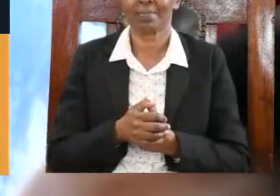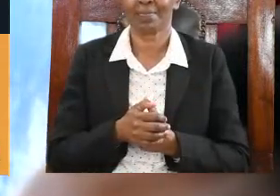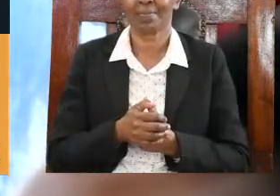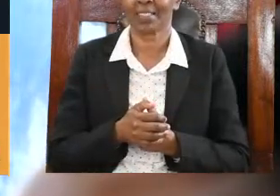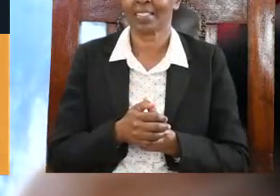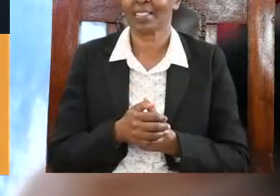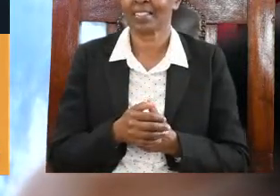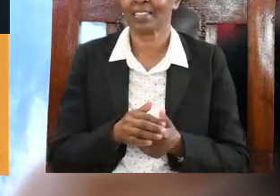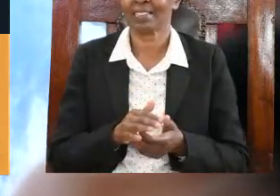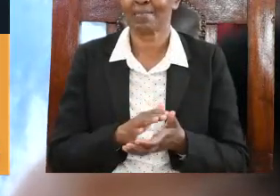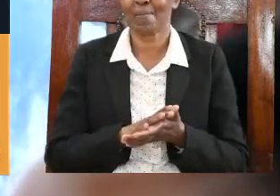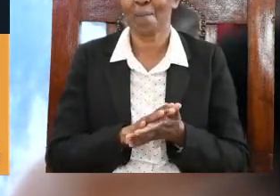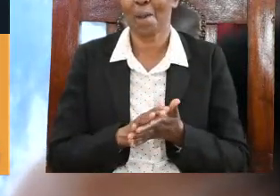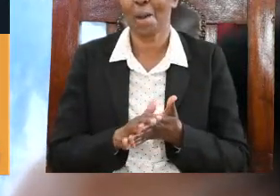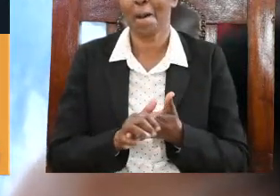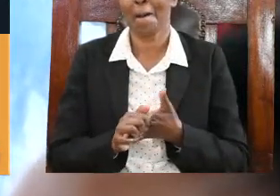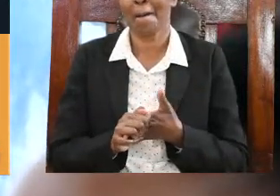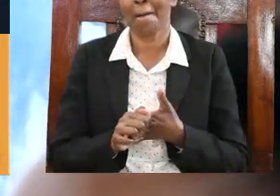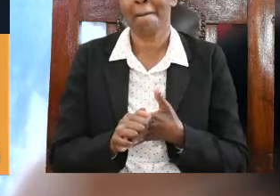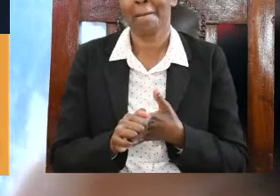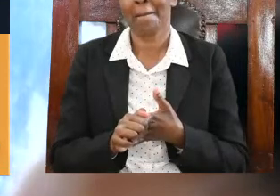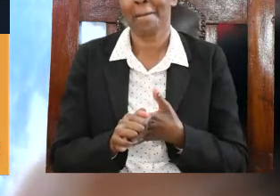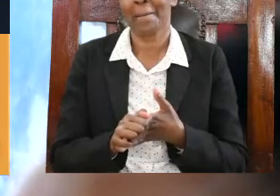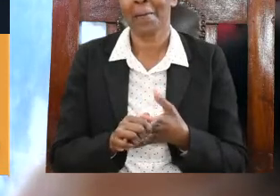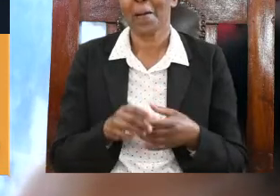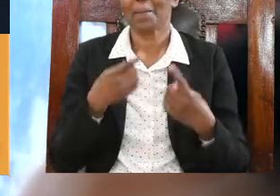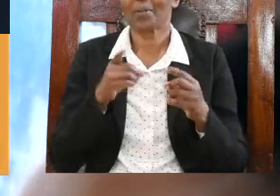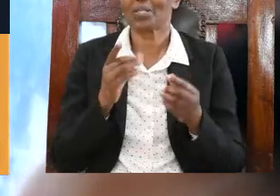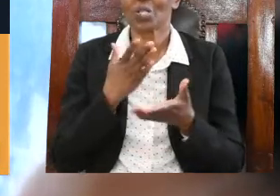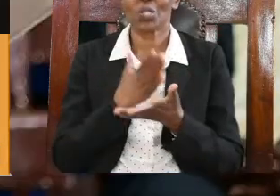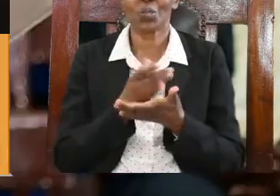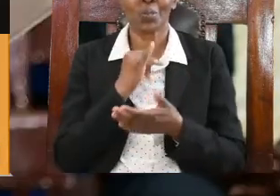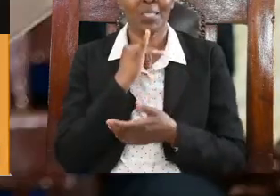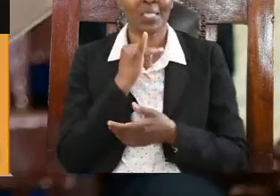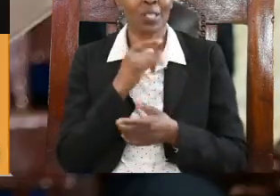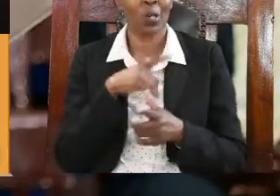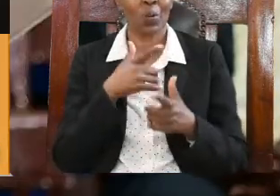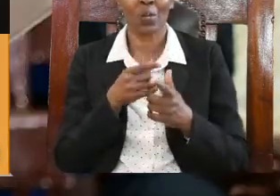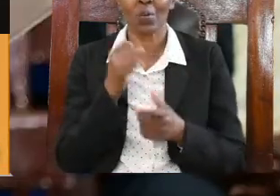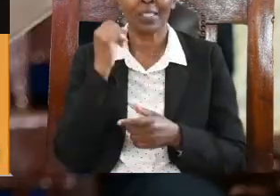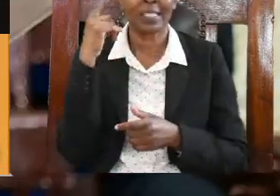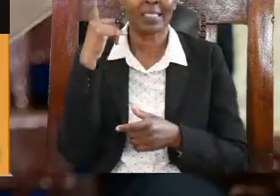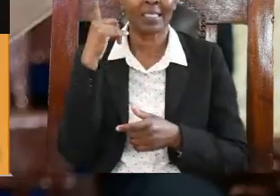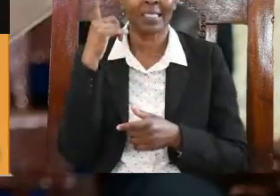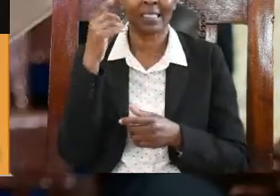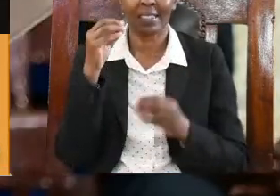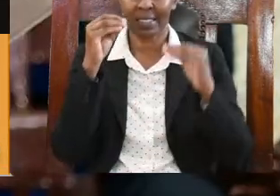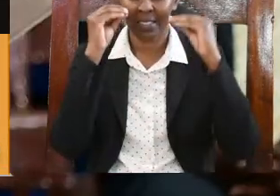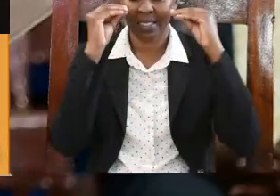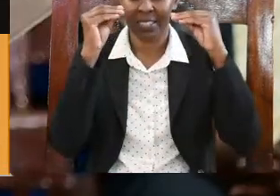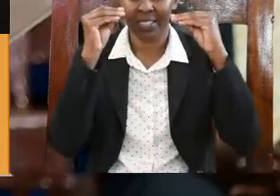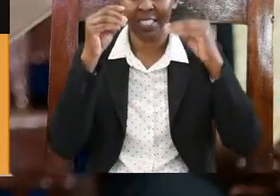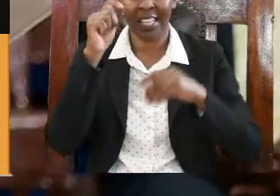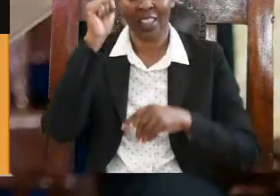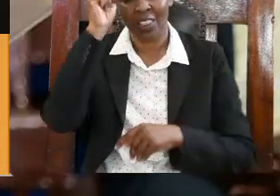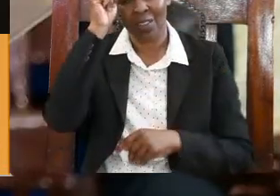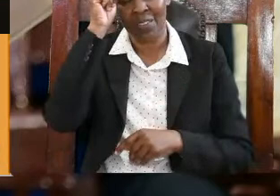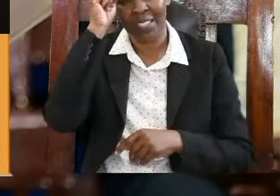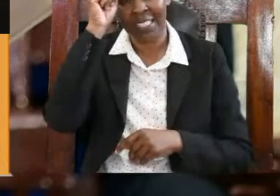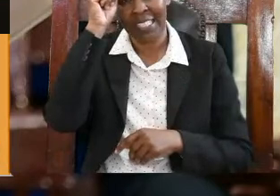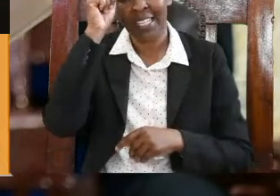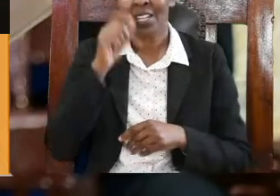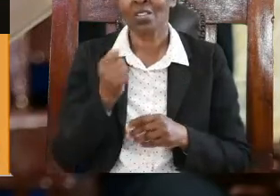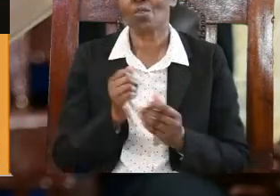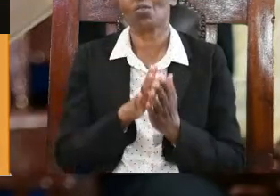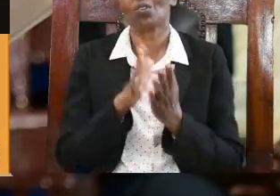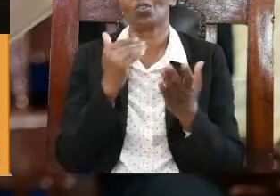Again, few hands. But the reality is, when we understand the teaching and theology of suffering, we